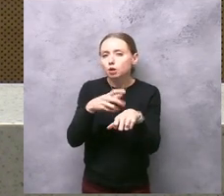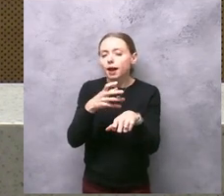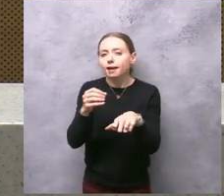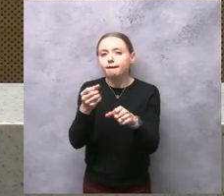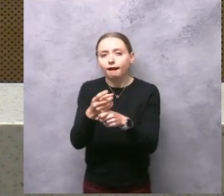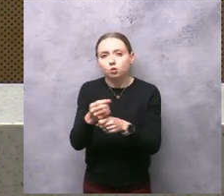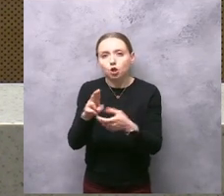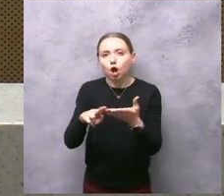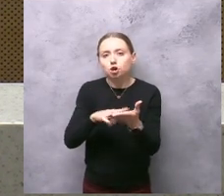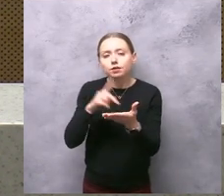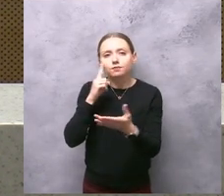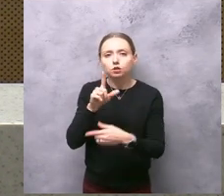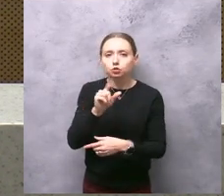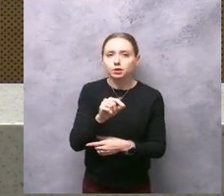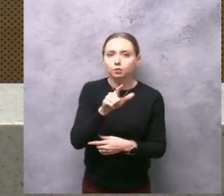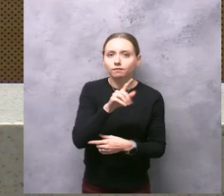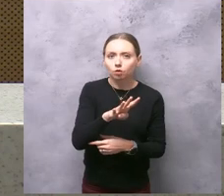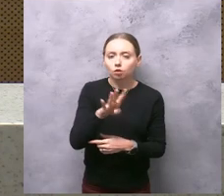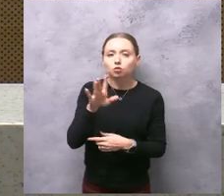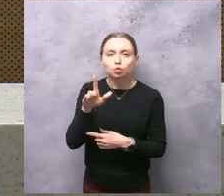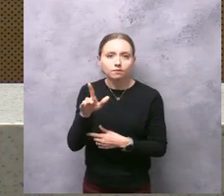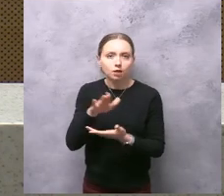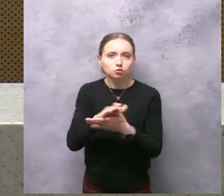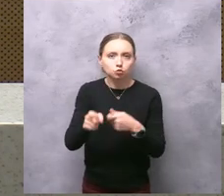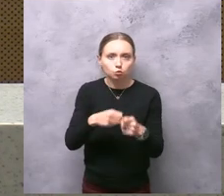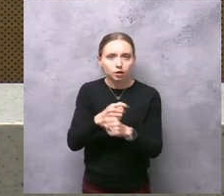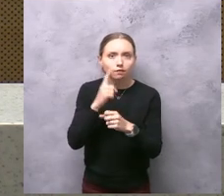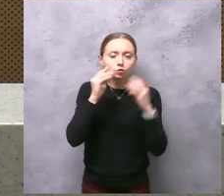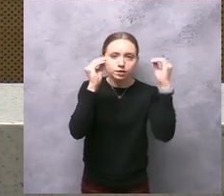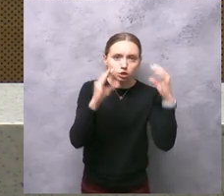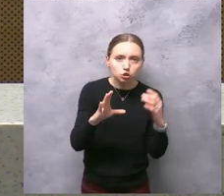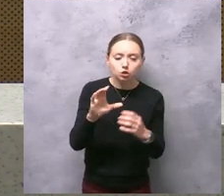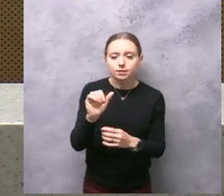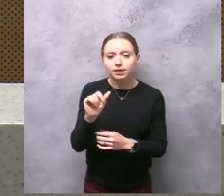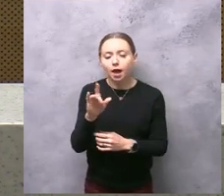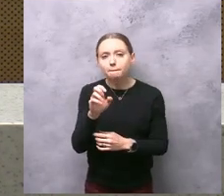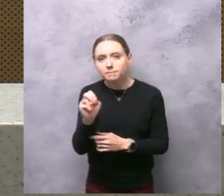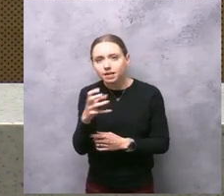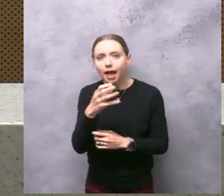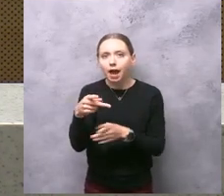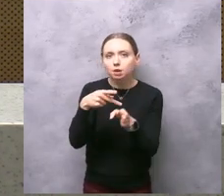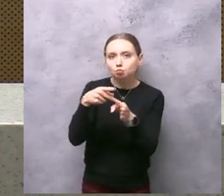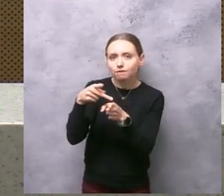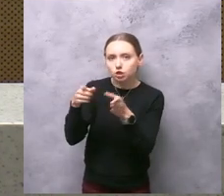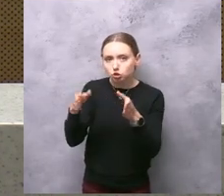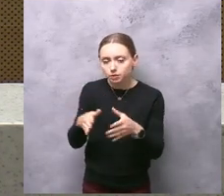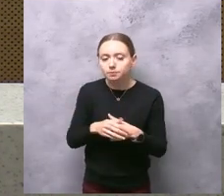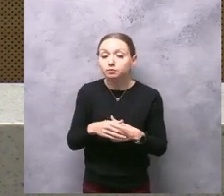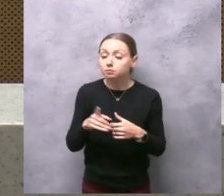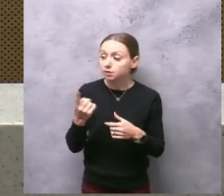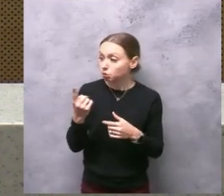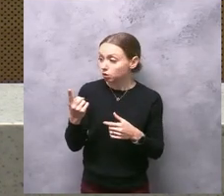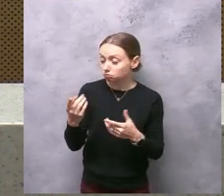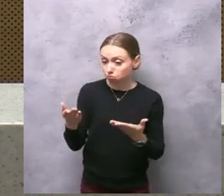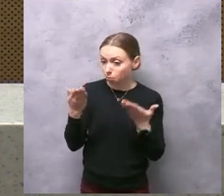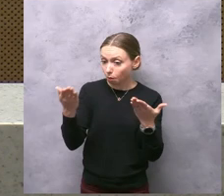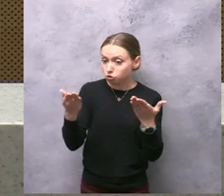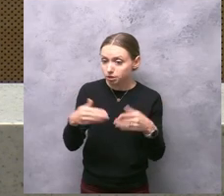for the 2024-2025 school year for teachers, administrators, and professionals. May I have a motion, please?